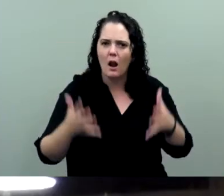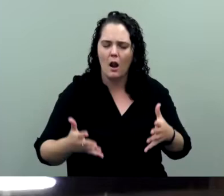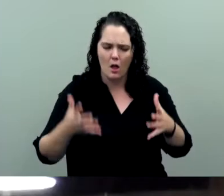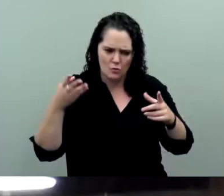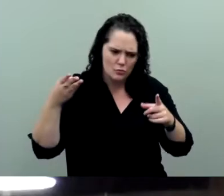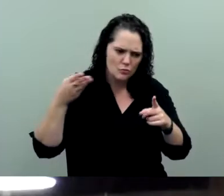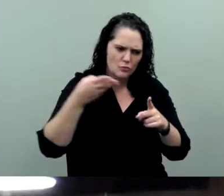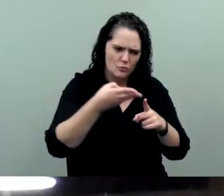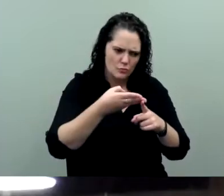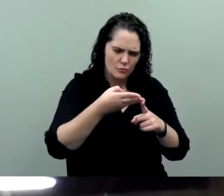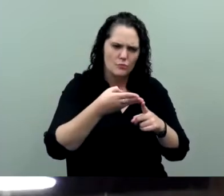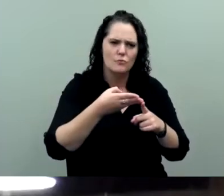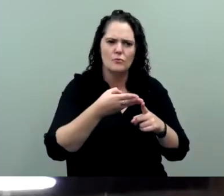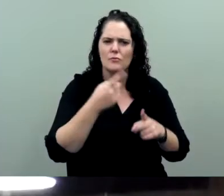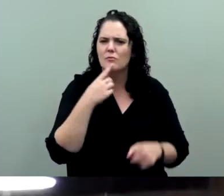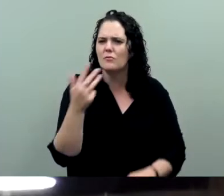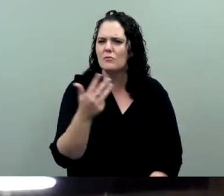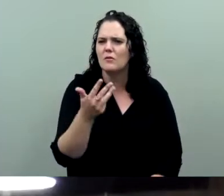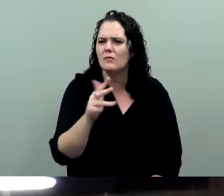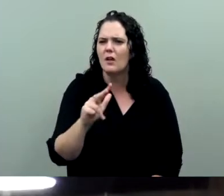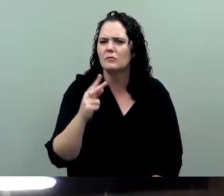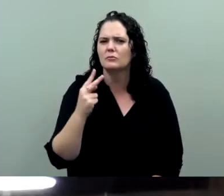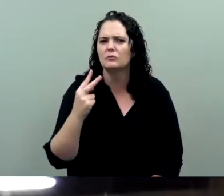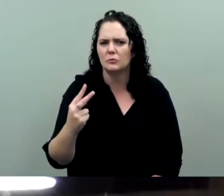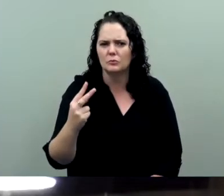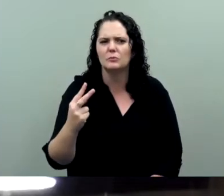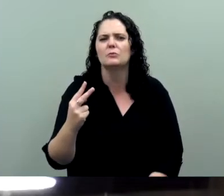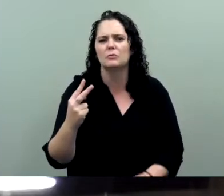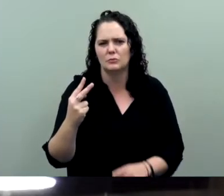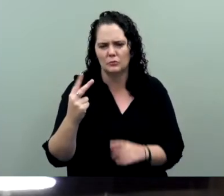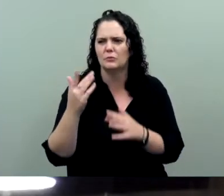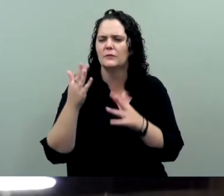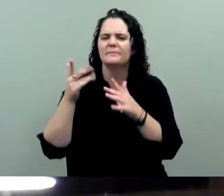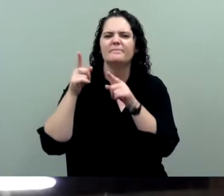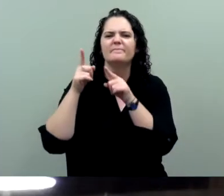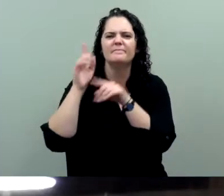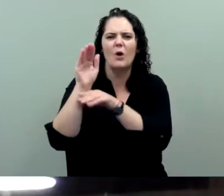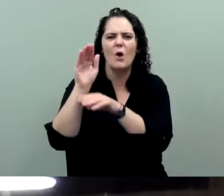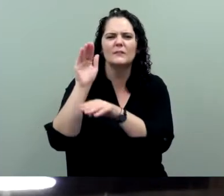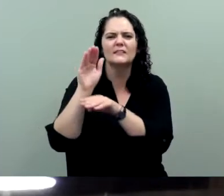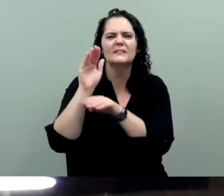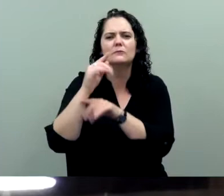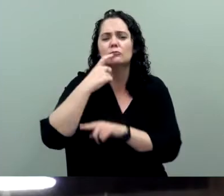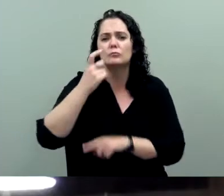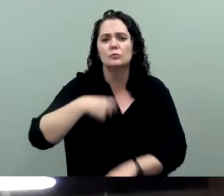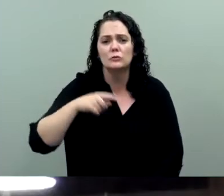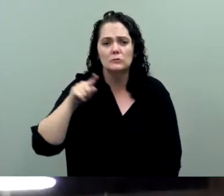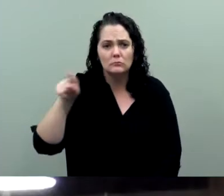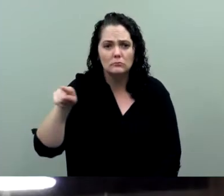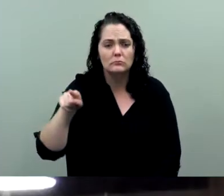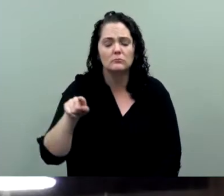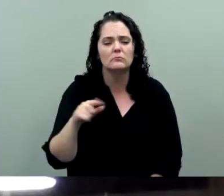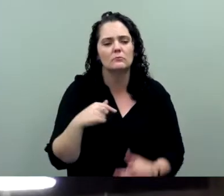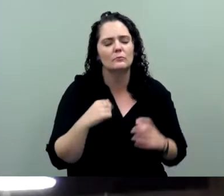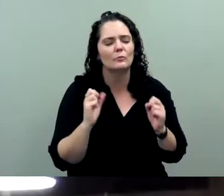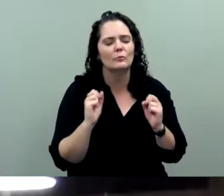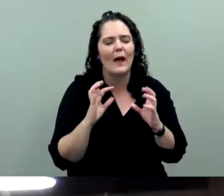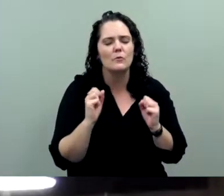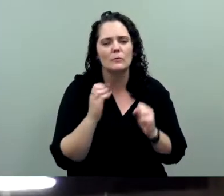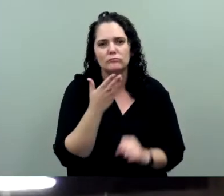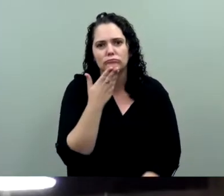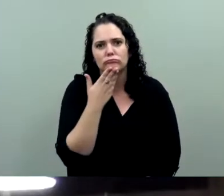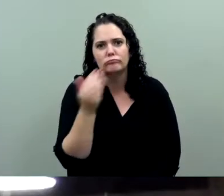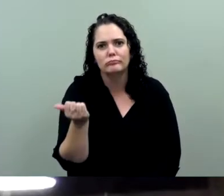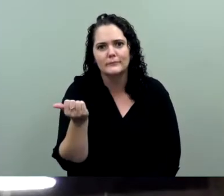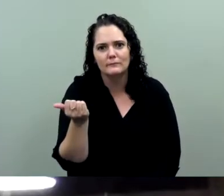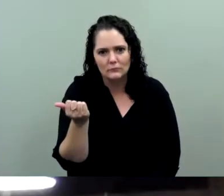Guggenheim Museum. It would have been 1992, 1993, right around there. And it's absolutely beautiful. It was a beautiful